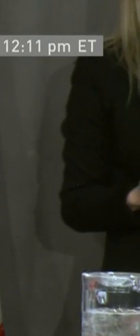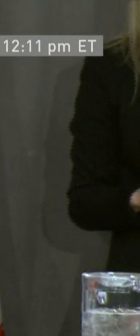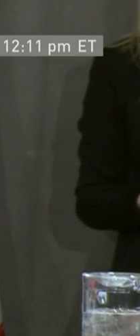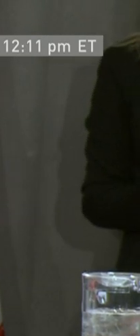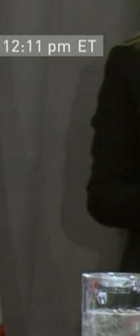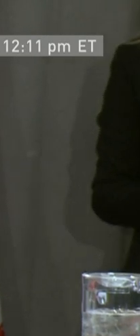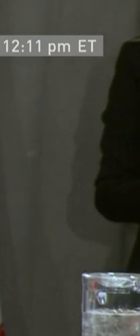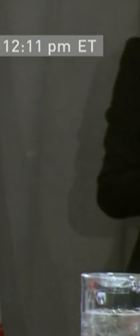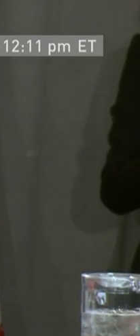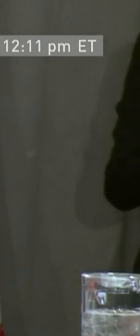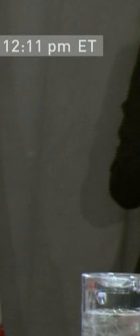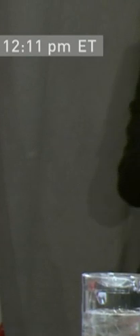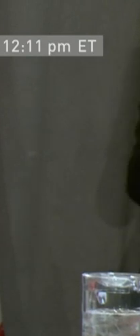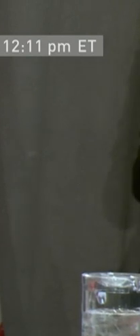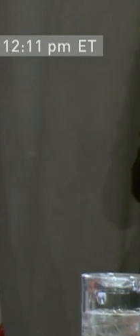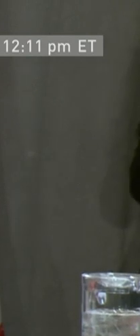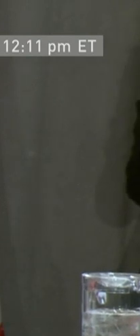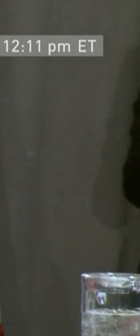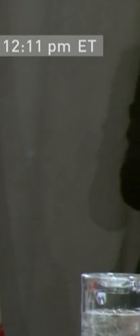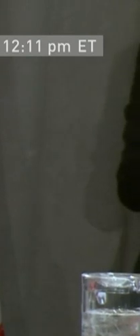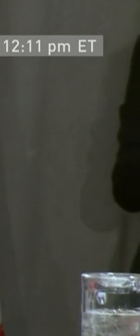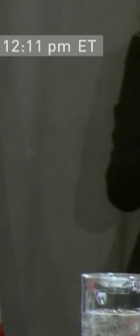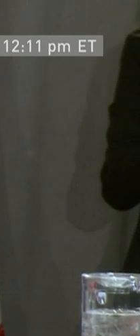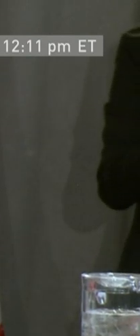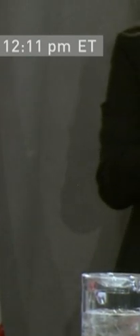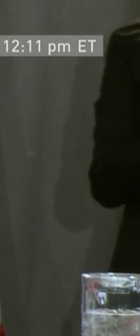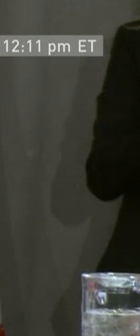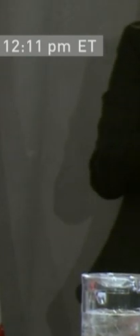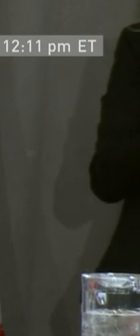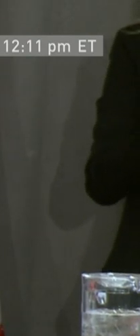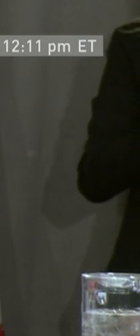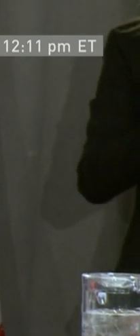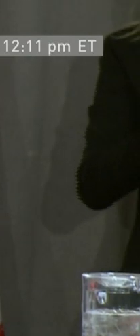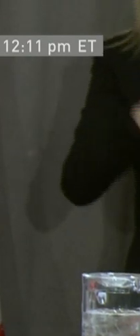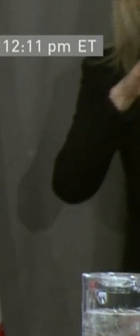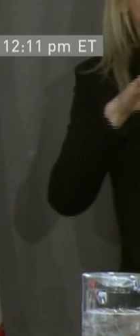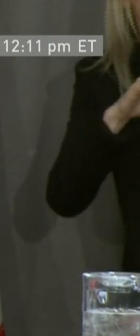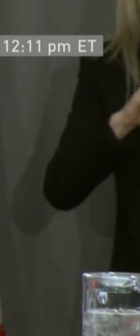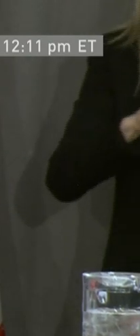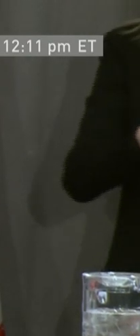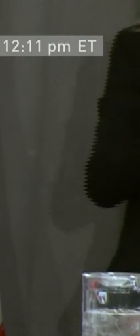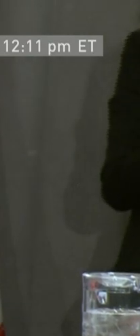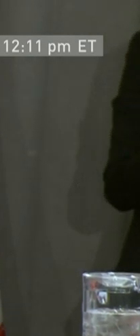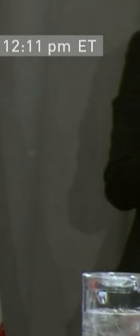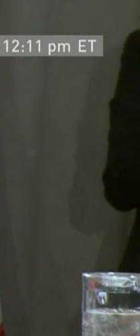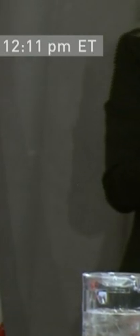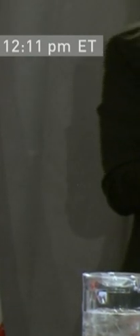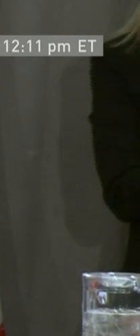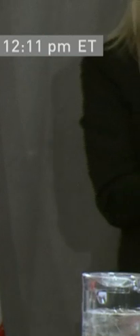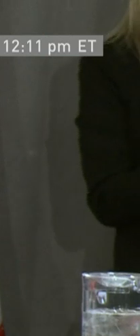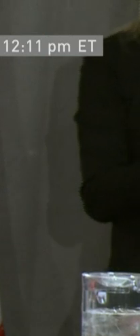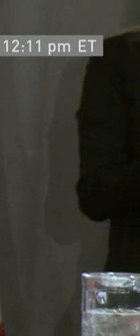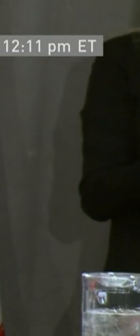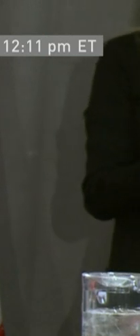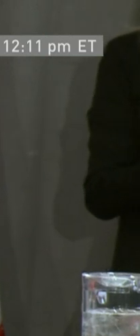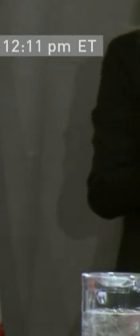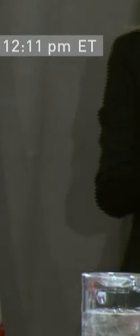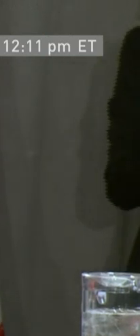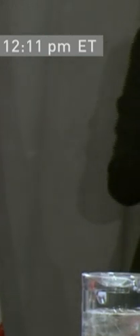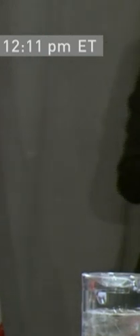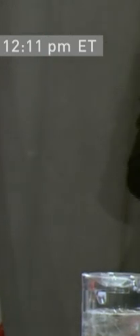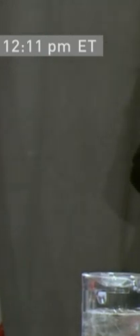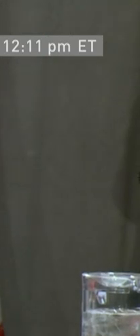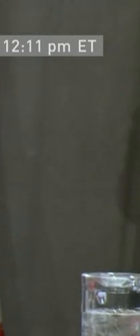That is just something that's a standard part of the central bank toolkit. I would say, though, that the things that we are